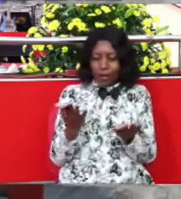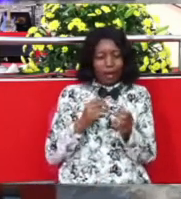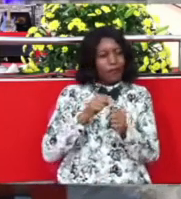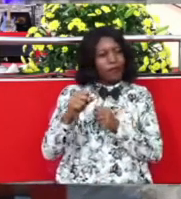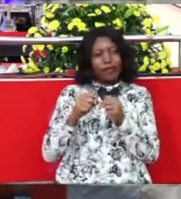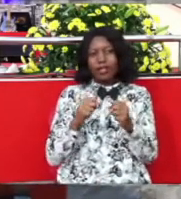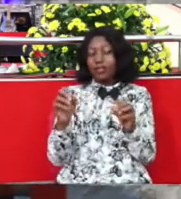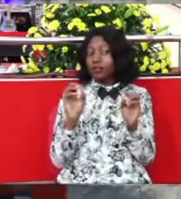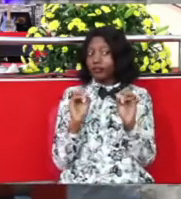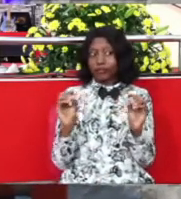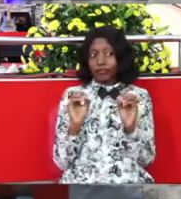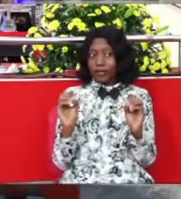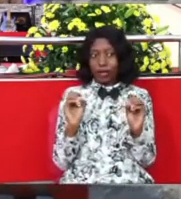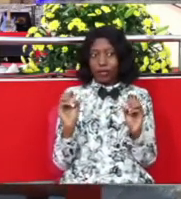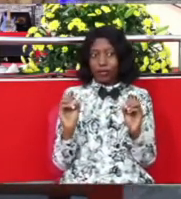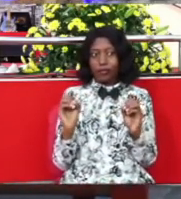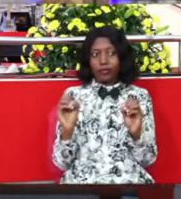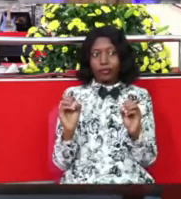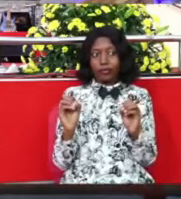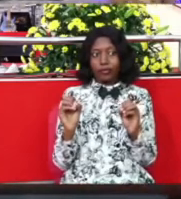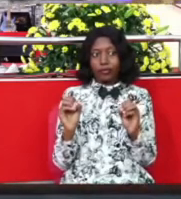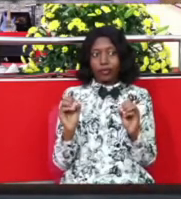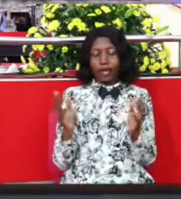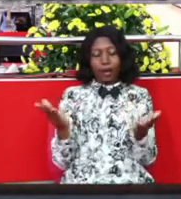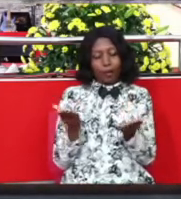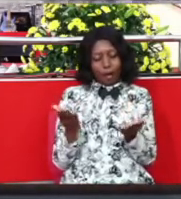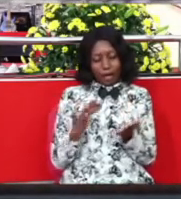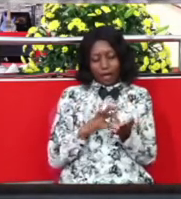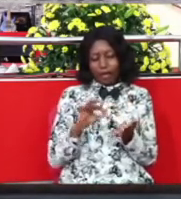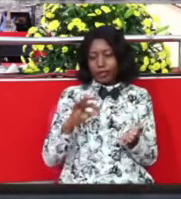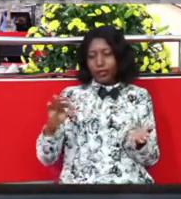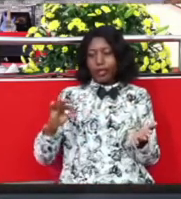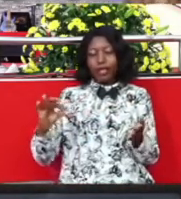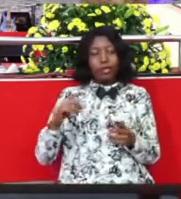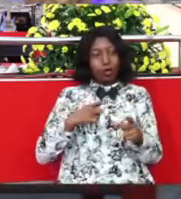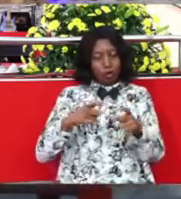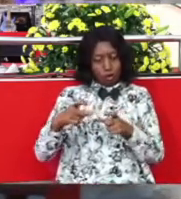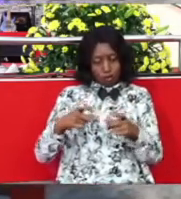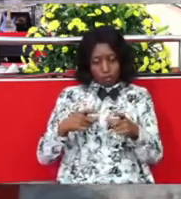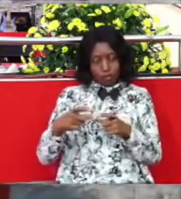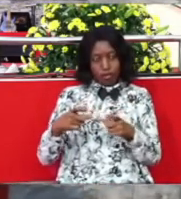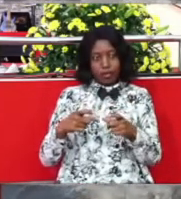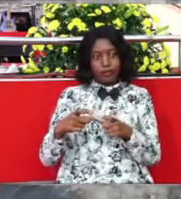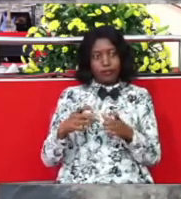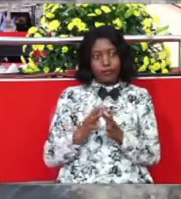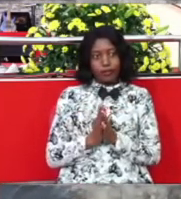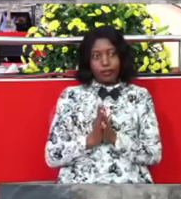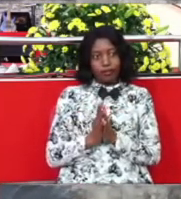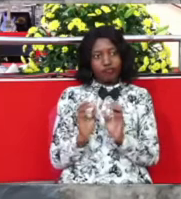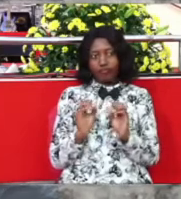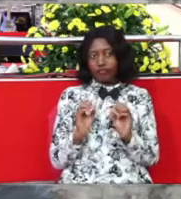ambapo pako na vita. Where the spirit of jealousy rules. Mahali ambapo pana roho wa wivu ambaye